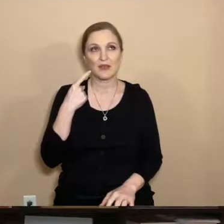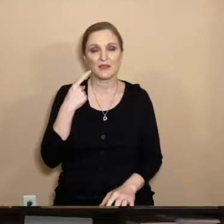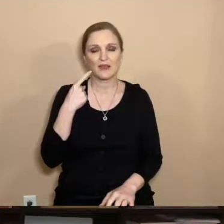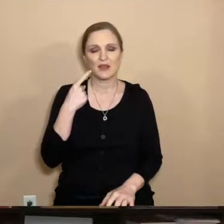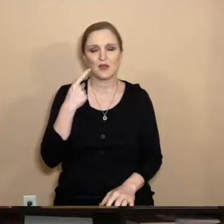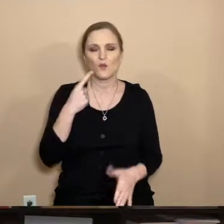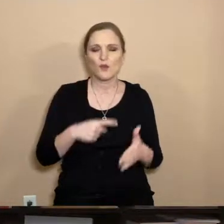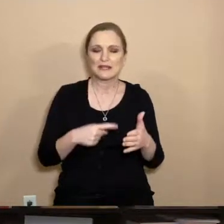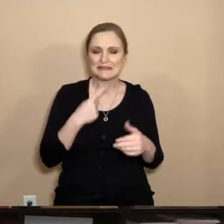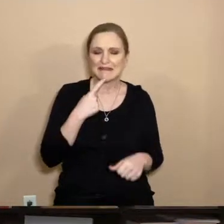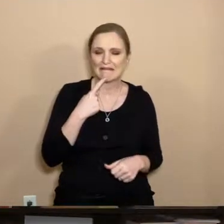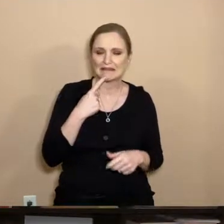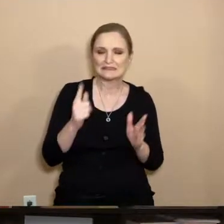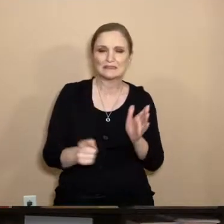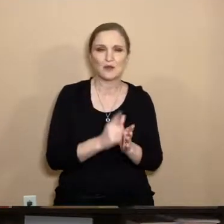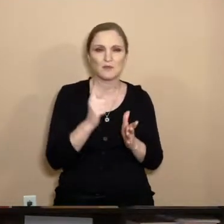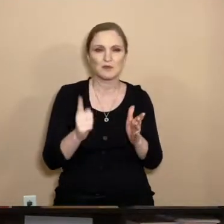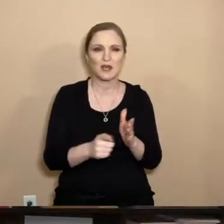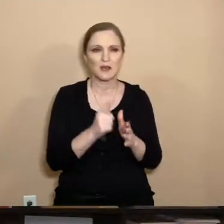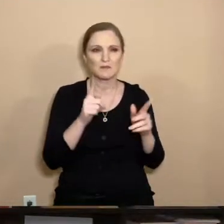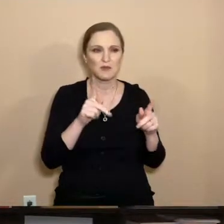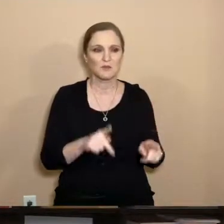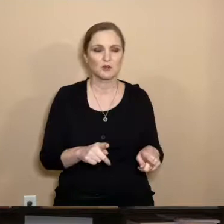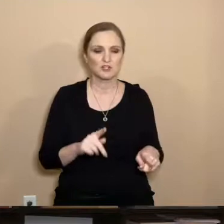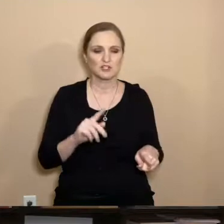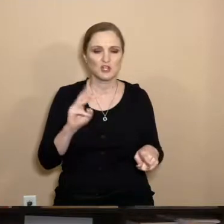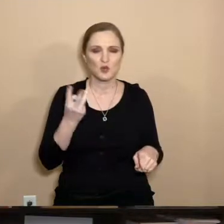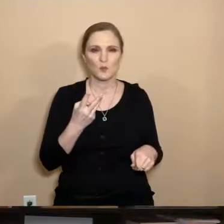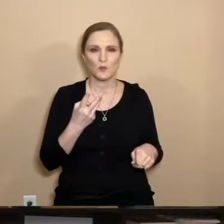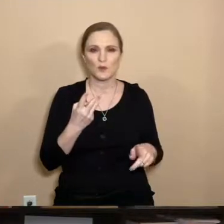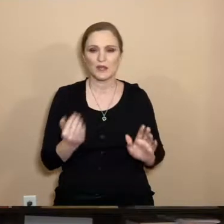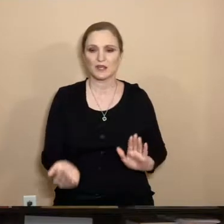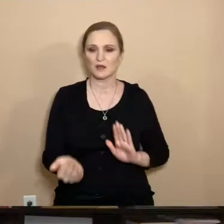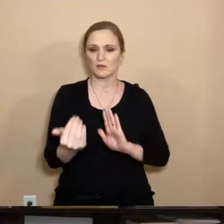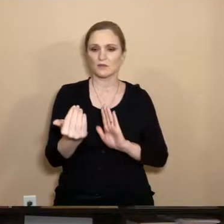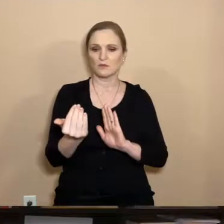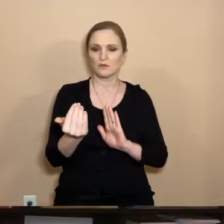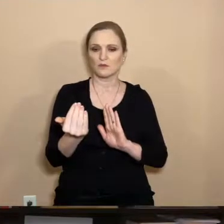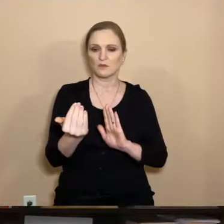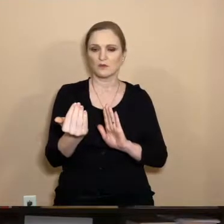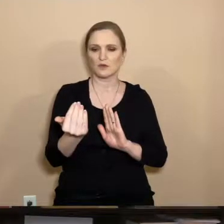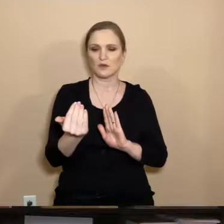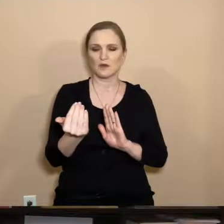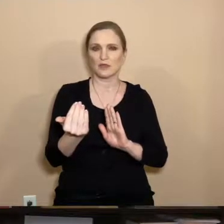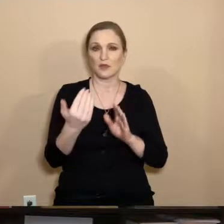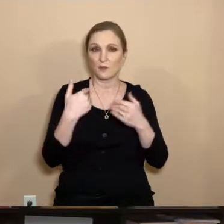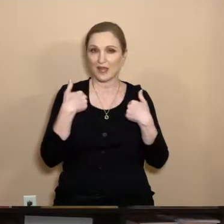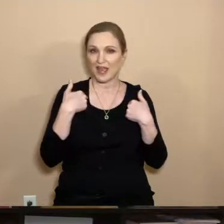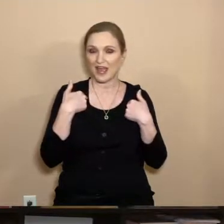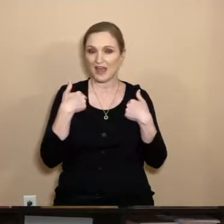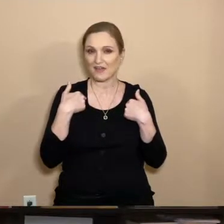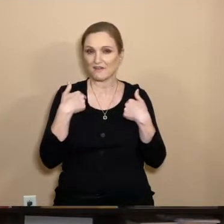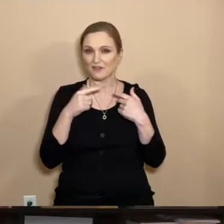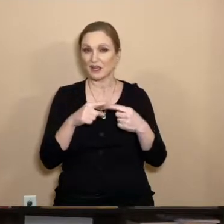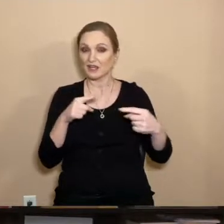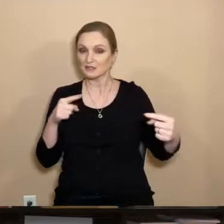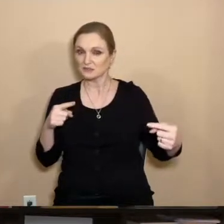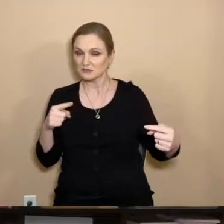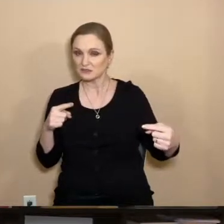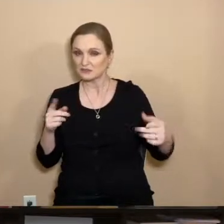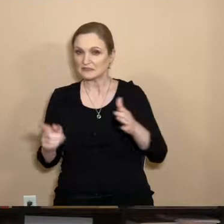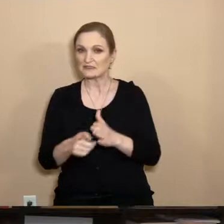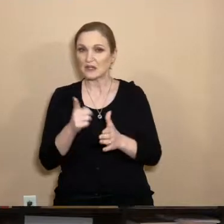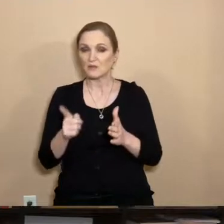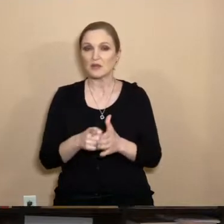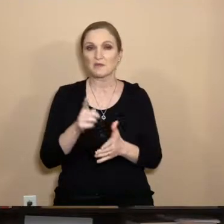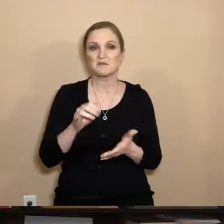is that sometimes, the ones that we encounter, the ones that we come in contact with, that we have conflict with, sometimes those can